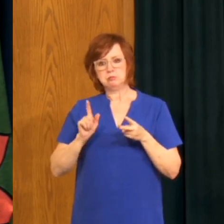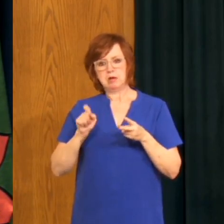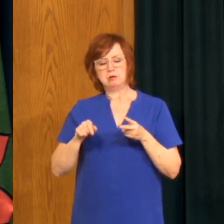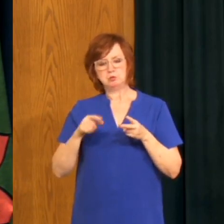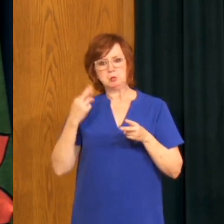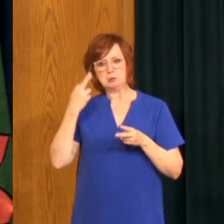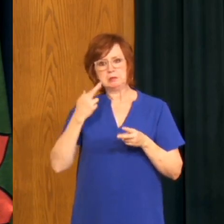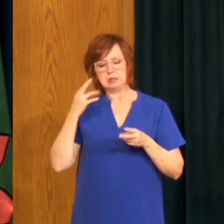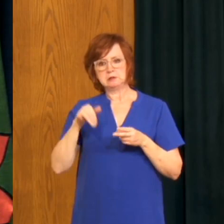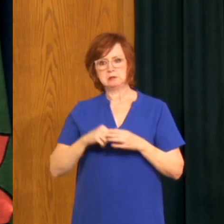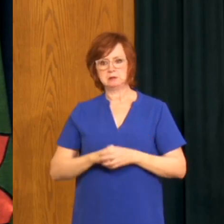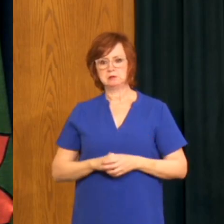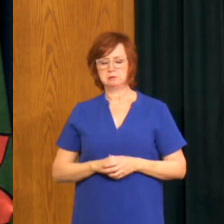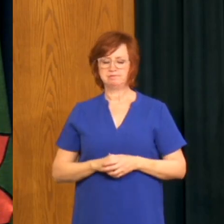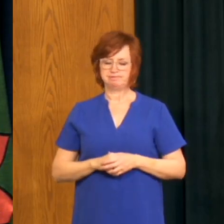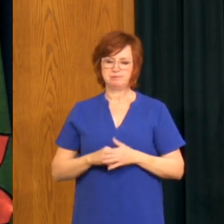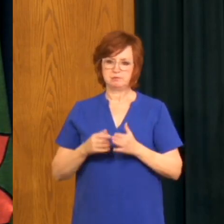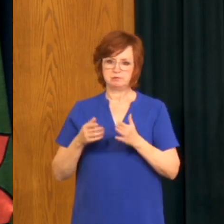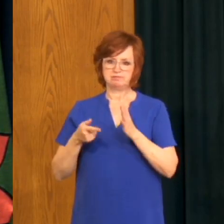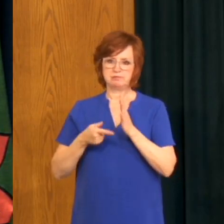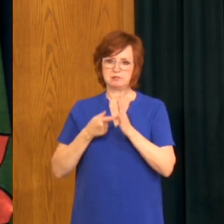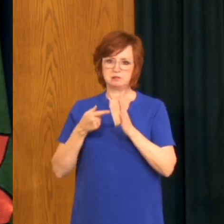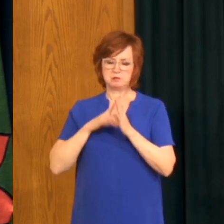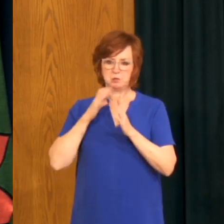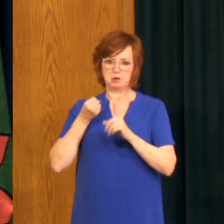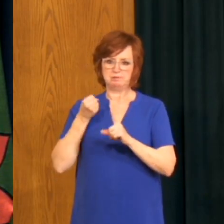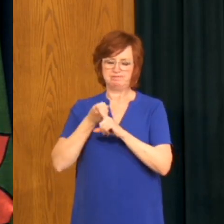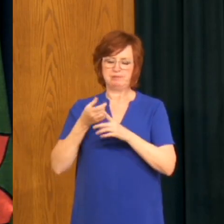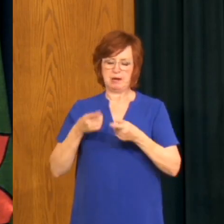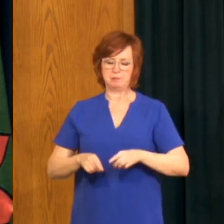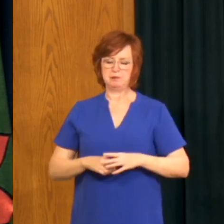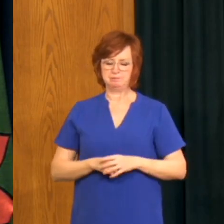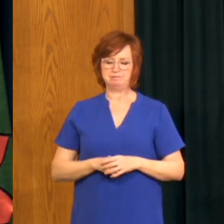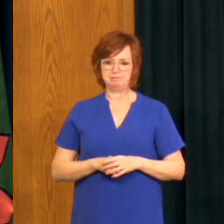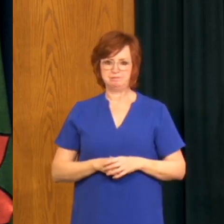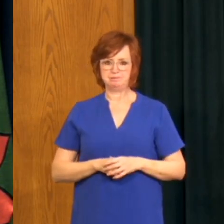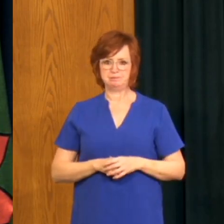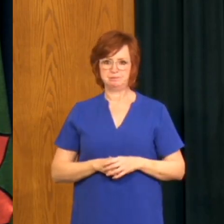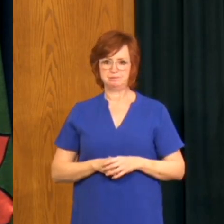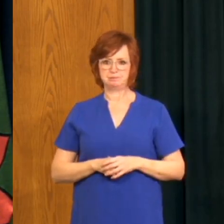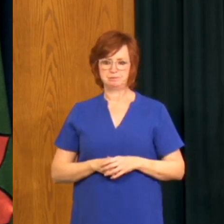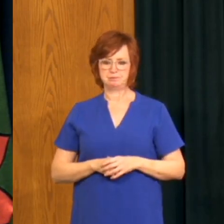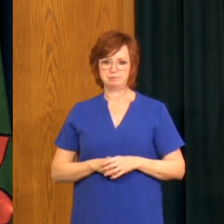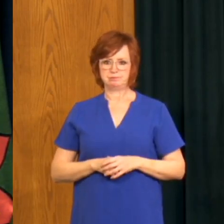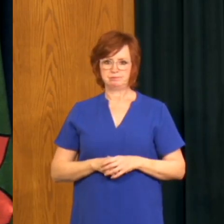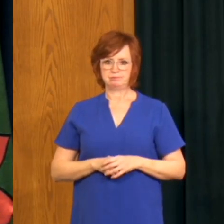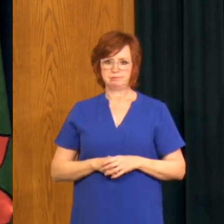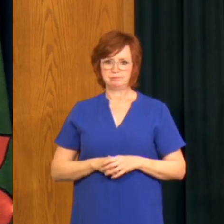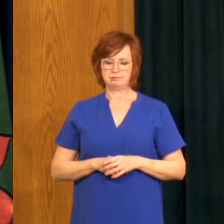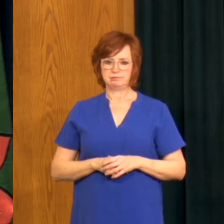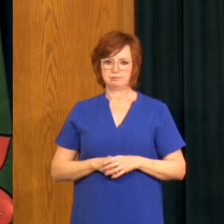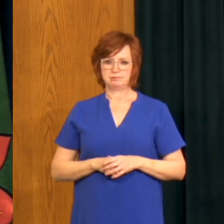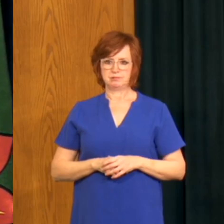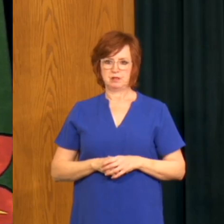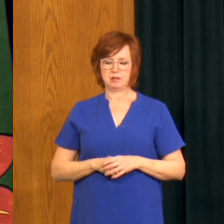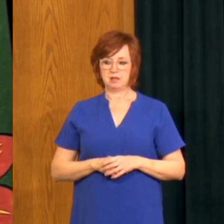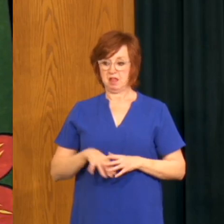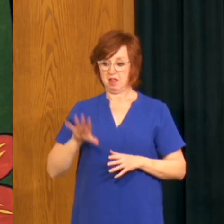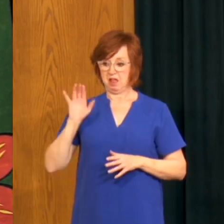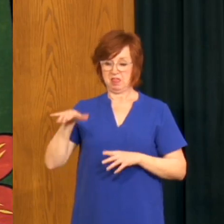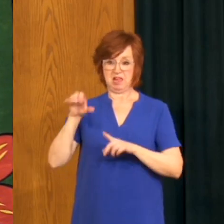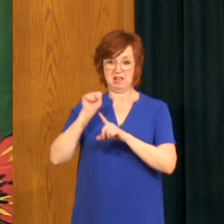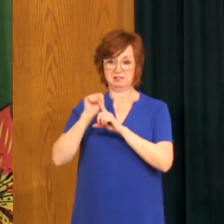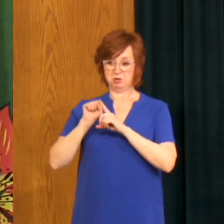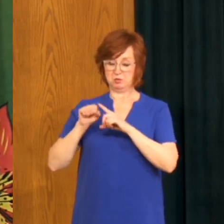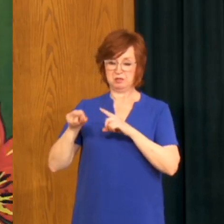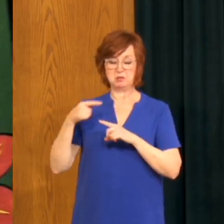to Saskatchewan and Canada from other areas of the world. This is one of the things that is considered as we start to reopen